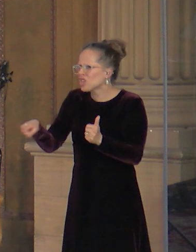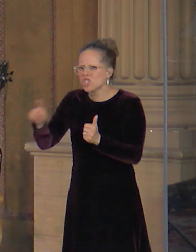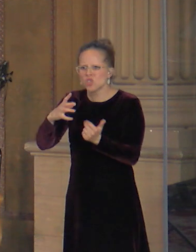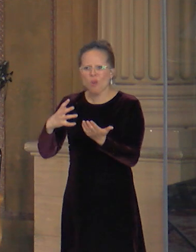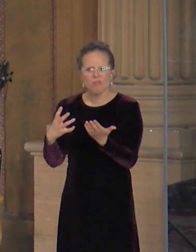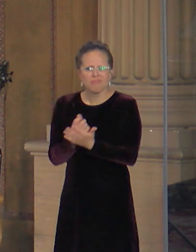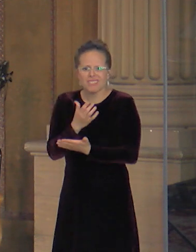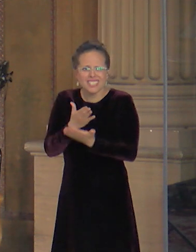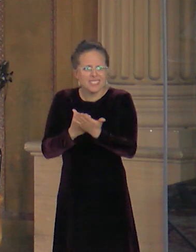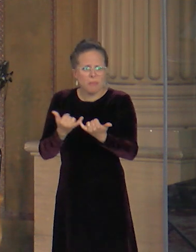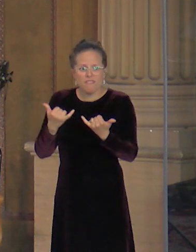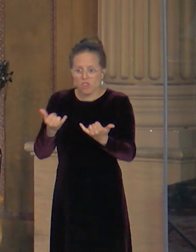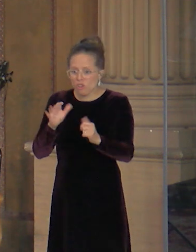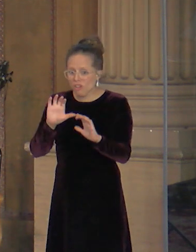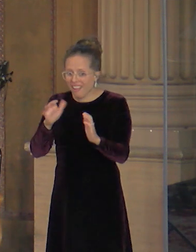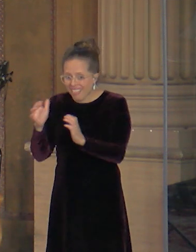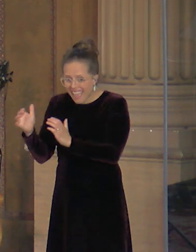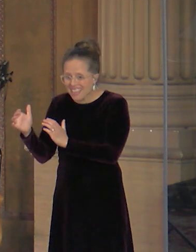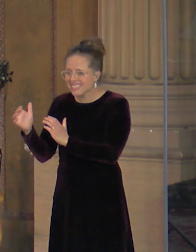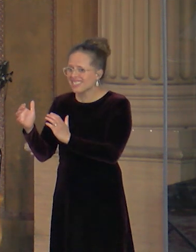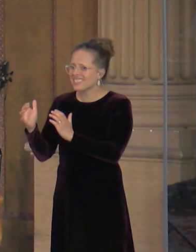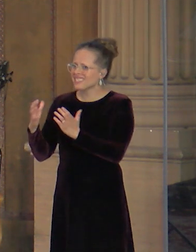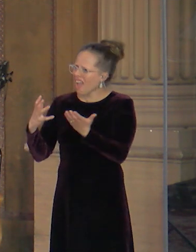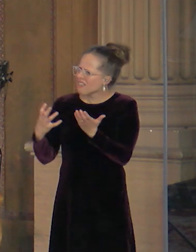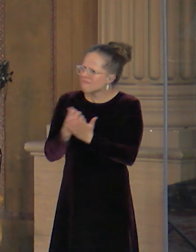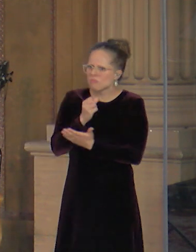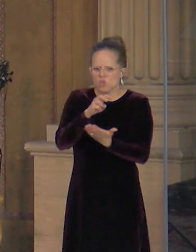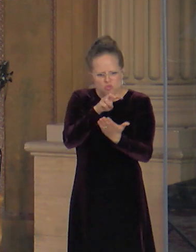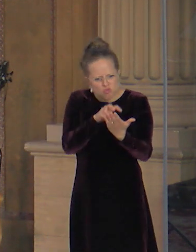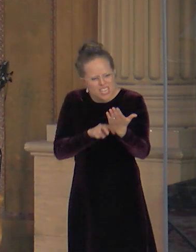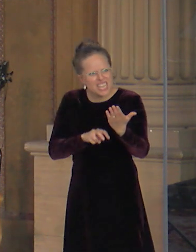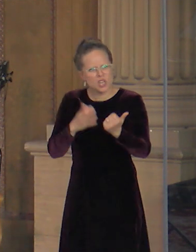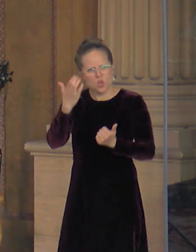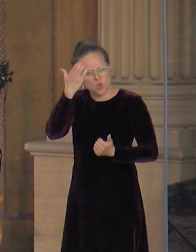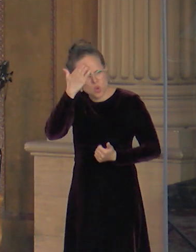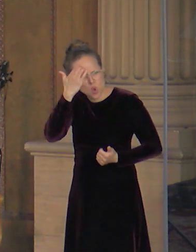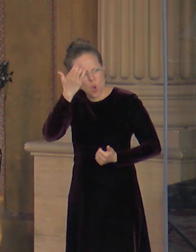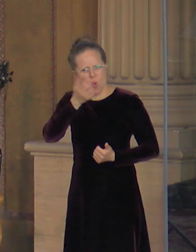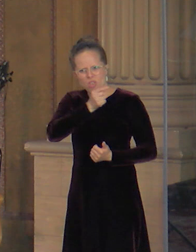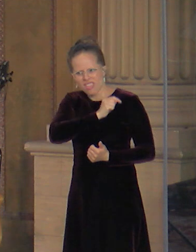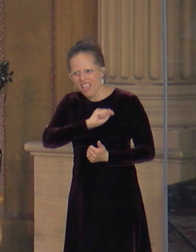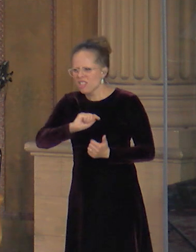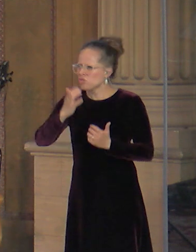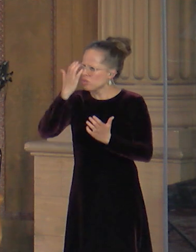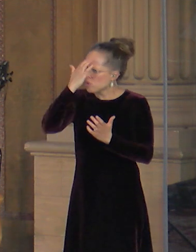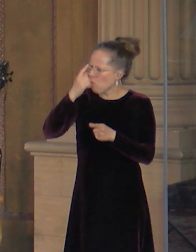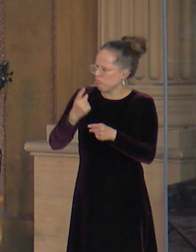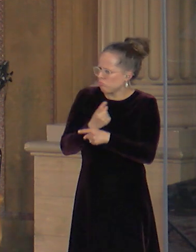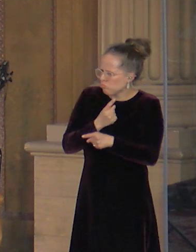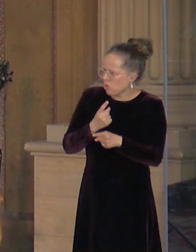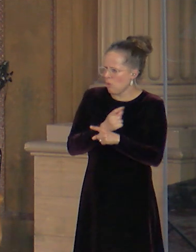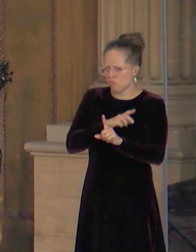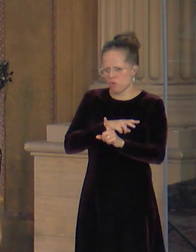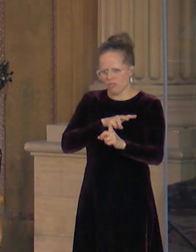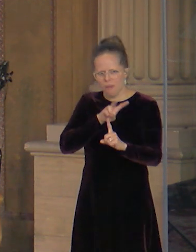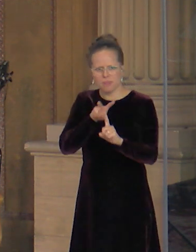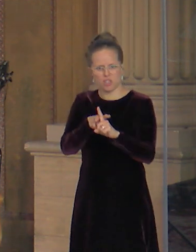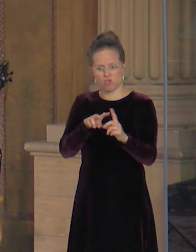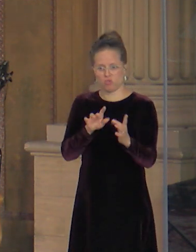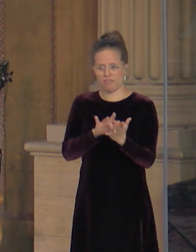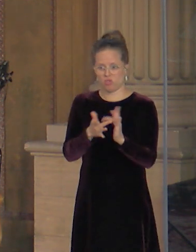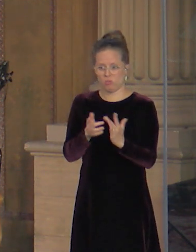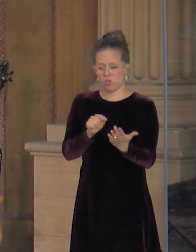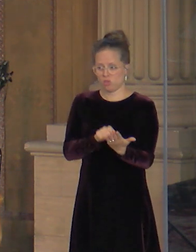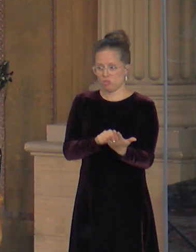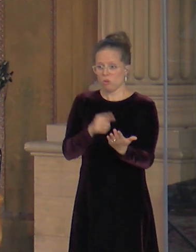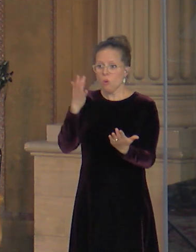of some of the institute classes we offer to read your Bible to know theology to know the right uses of scripture because many lies